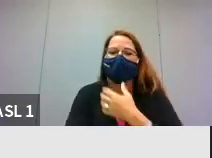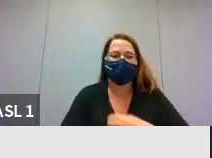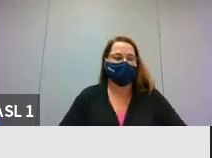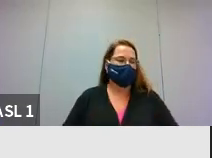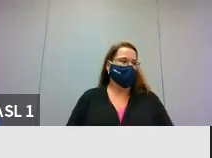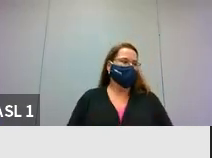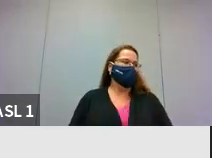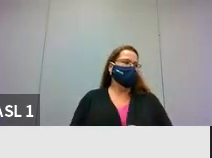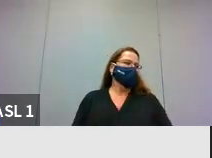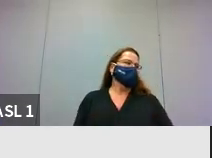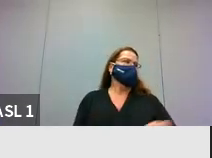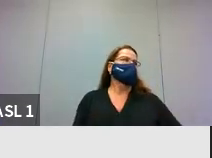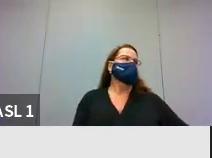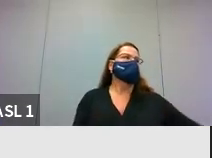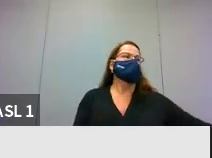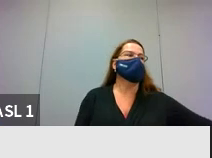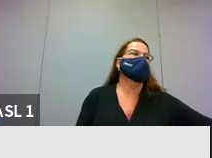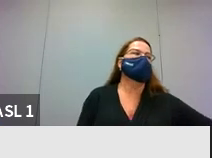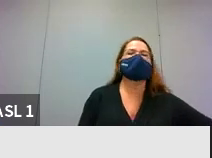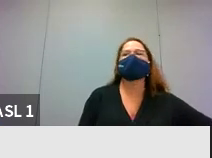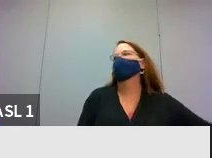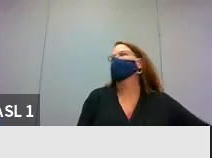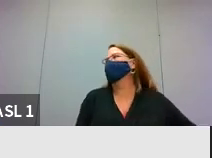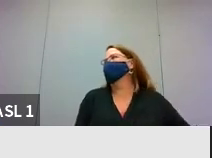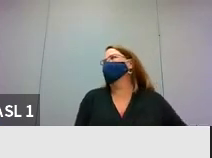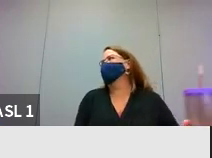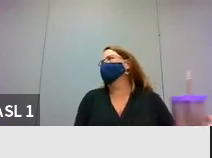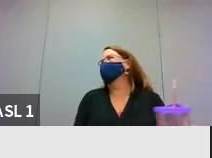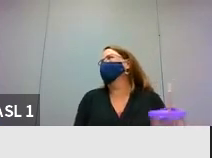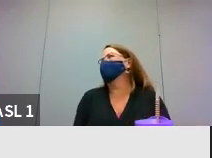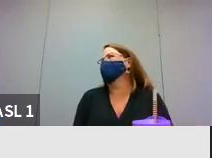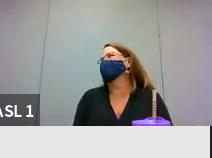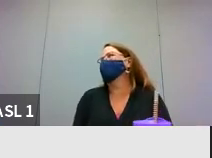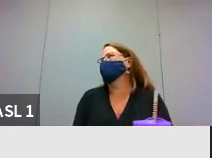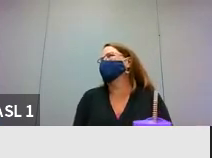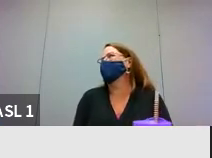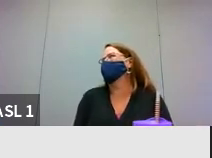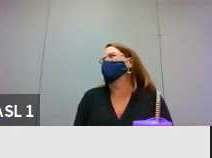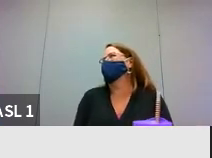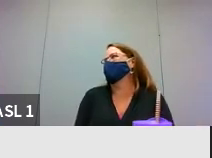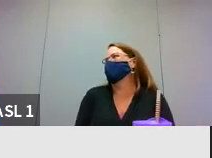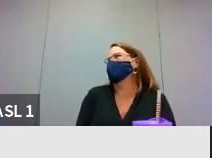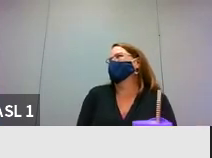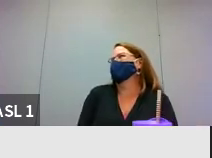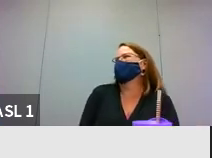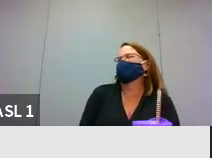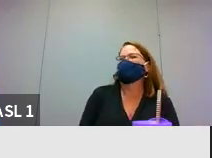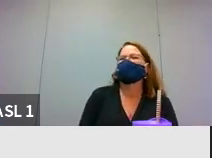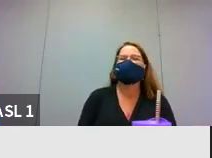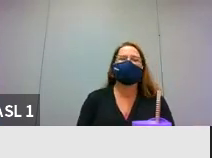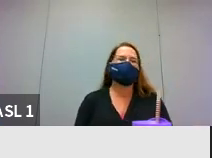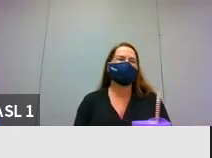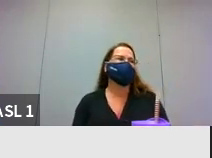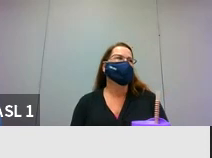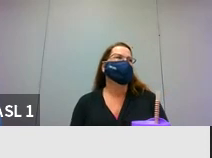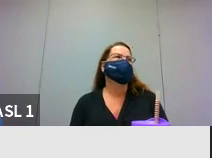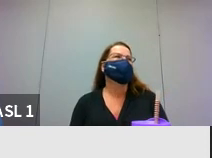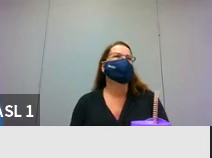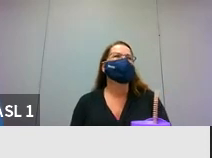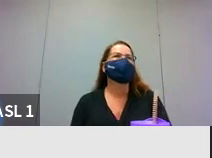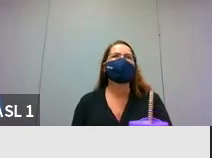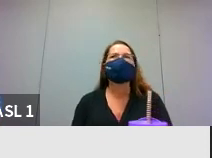First time I actually had to wear real clothes. Now, don't reassign. I mean, just keep it. No, I had to take